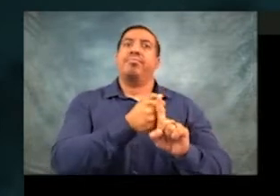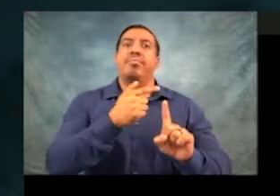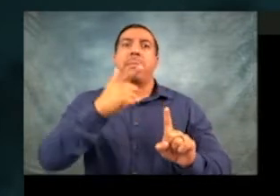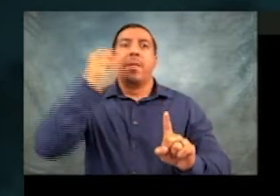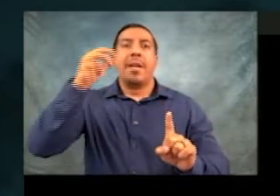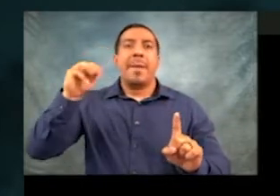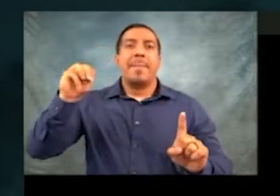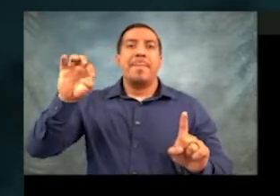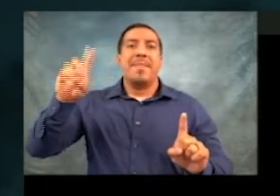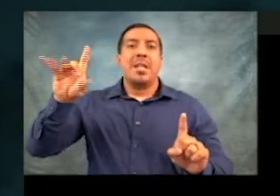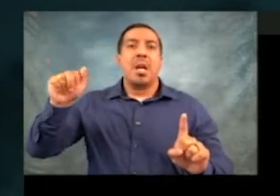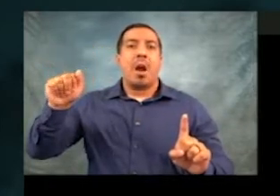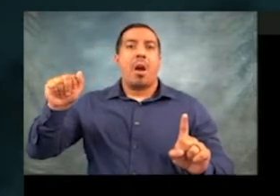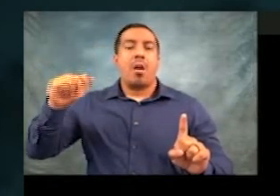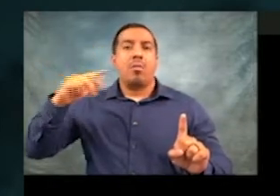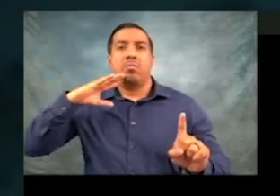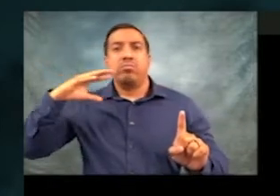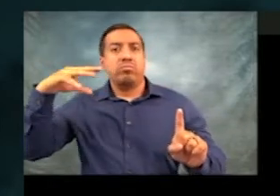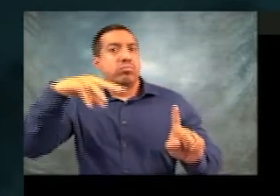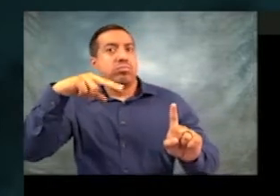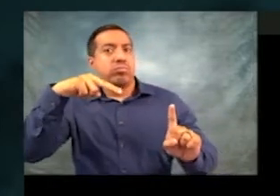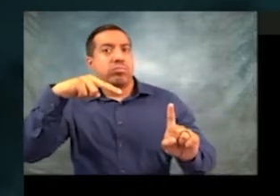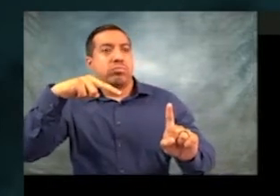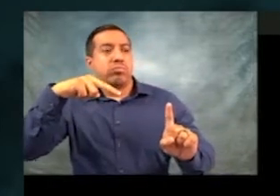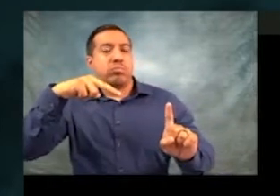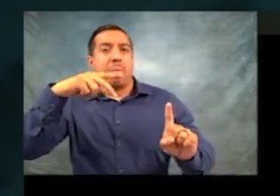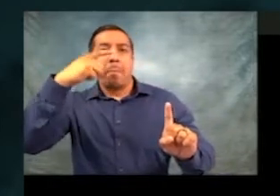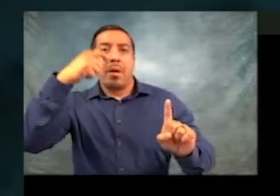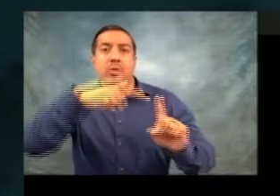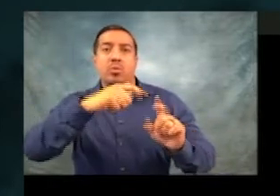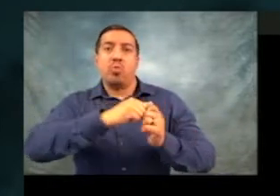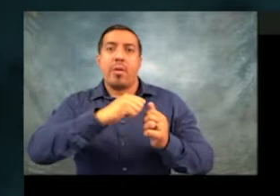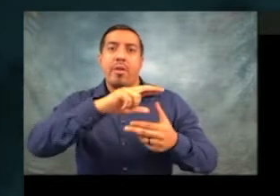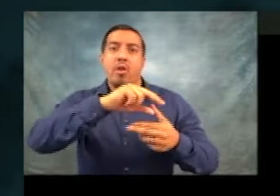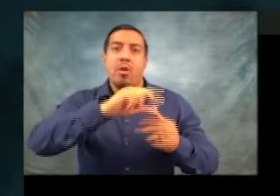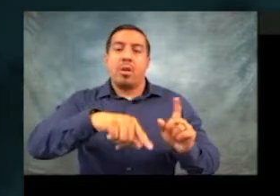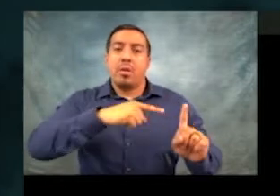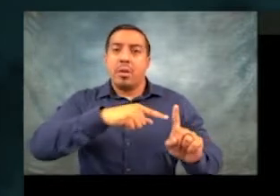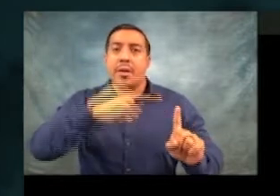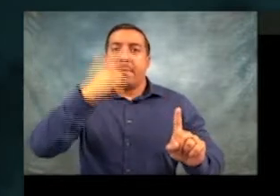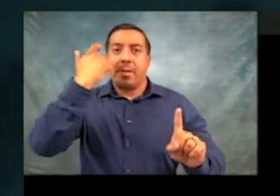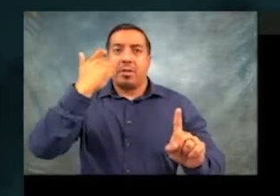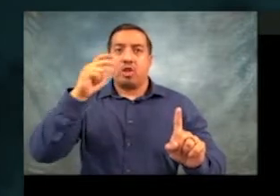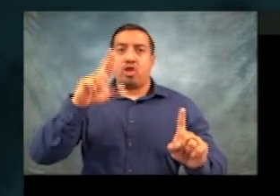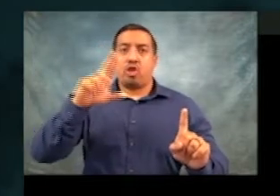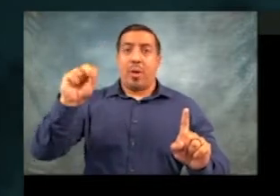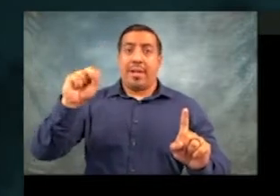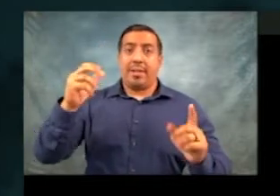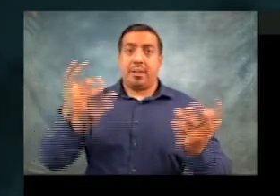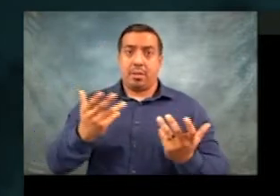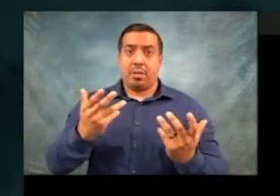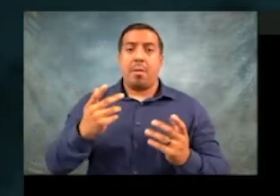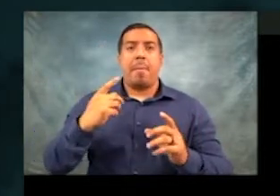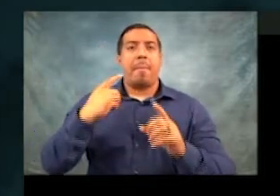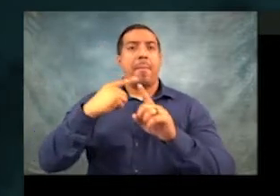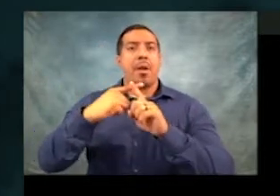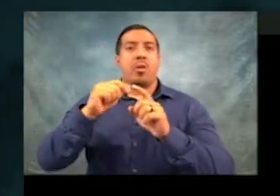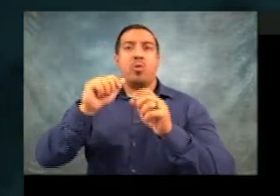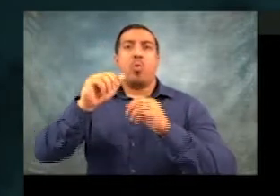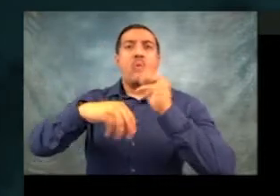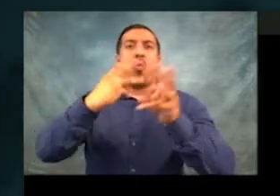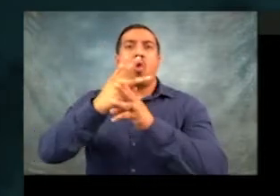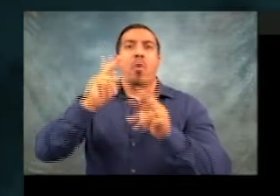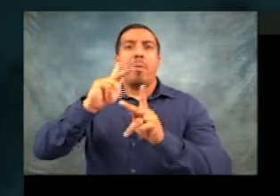of the media attention that came with it, not only just within the United States, but